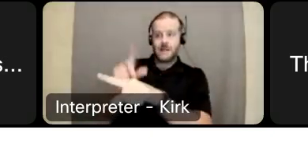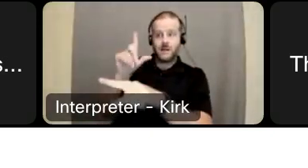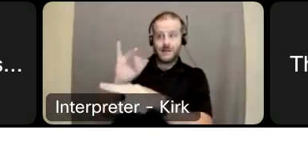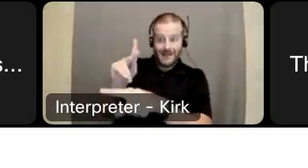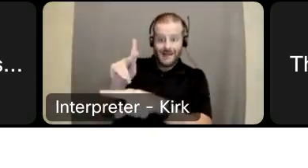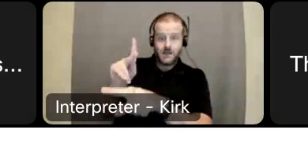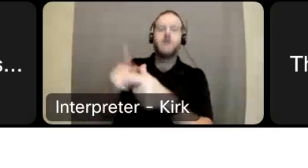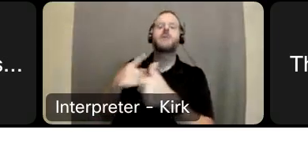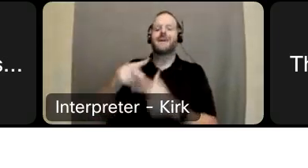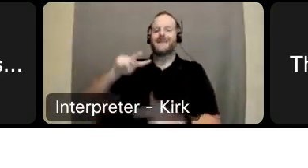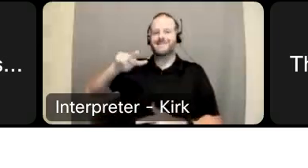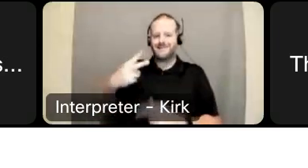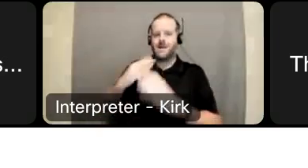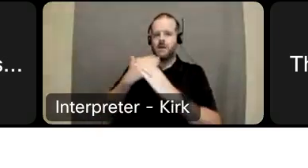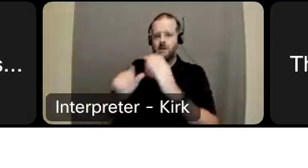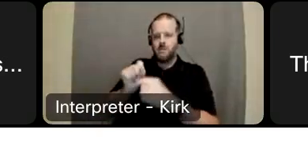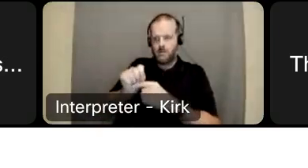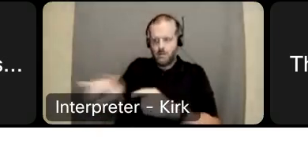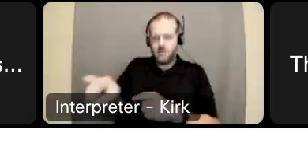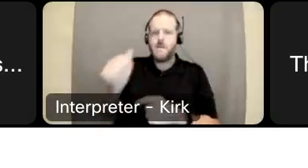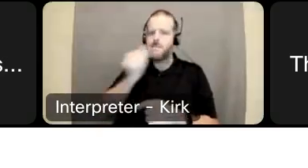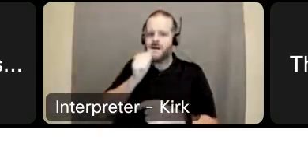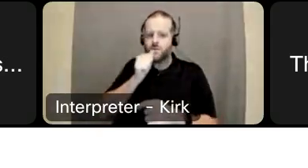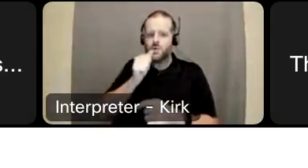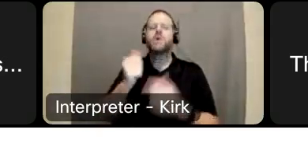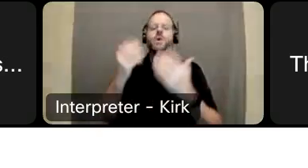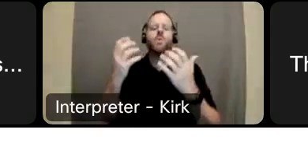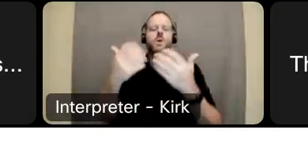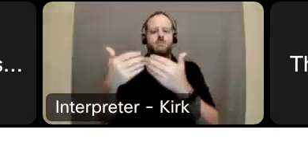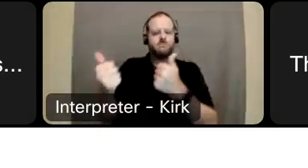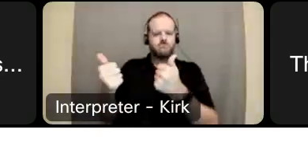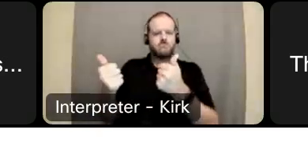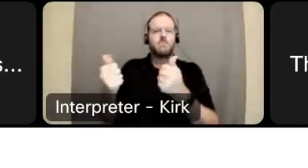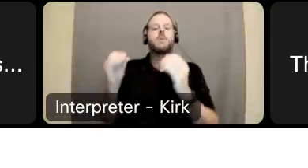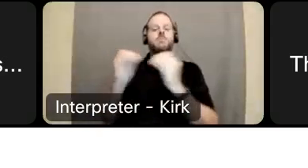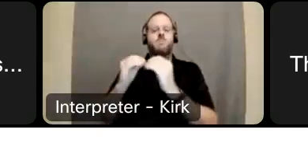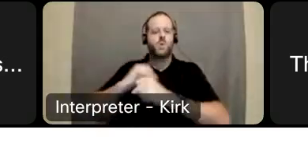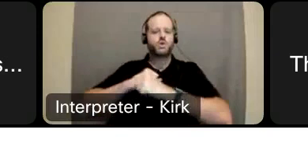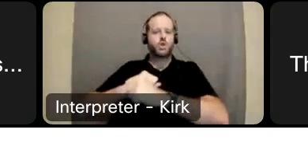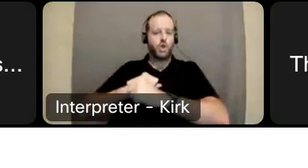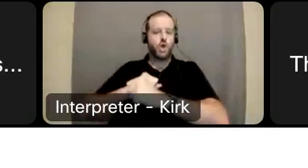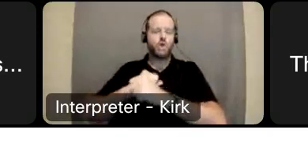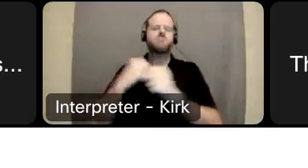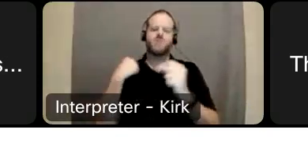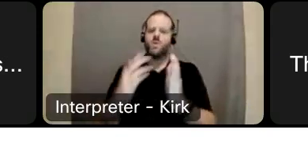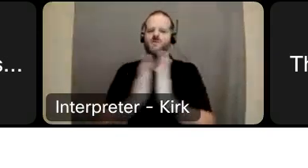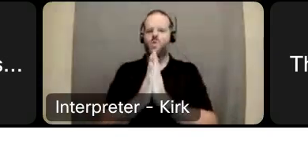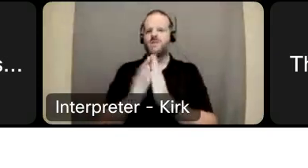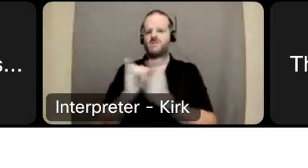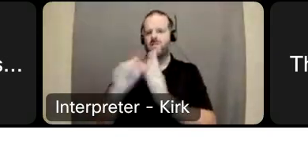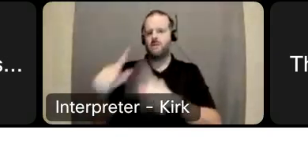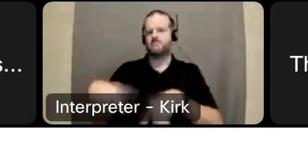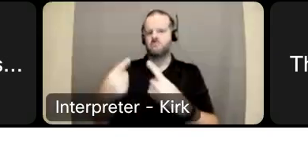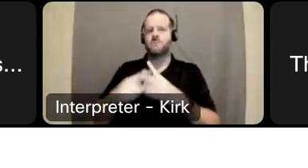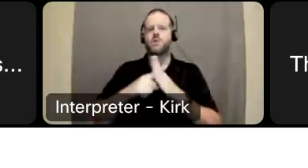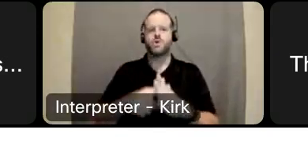password separate, just so we have a little bit higher level of security. Being requested that we do that, and that's something that we've done since the launch.